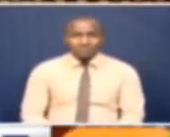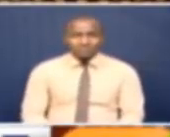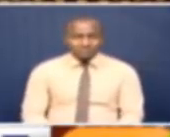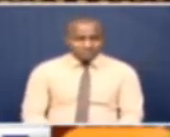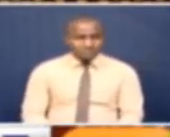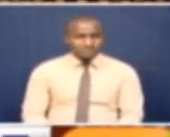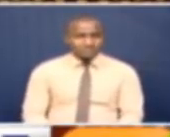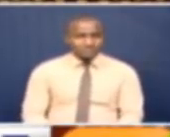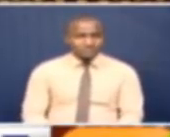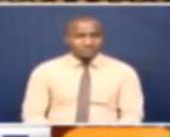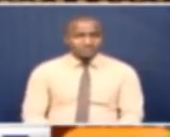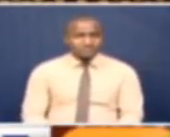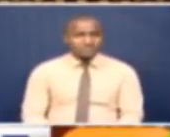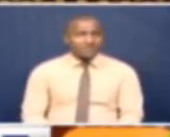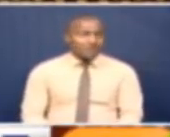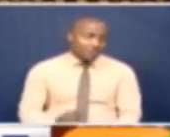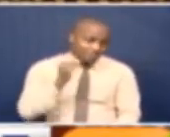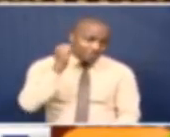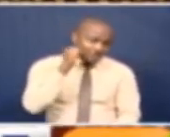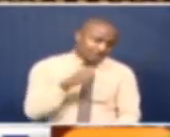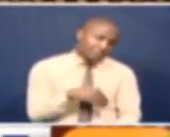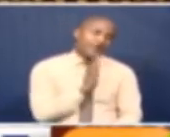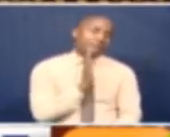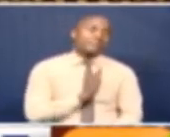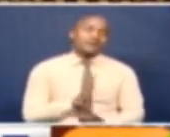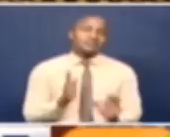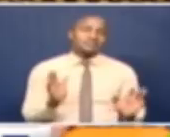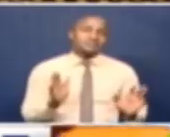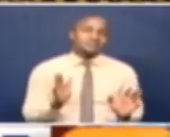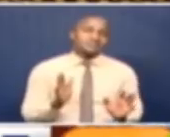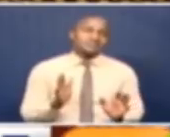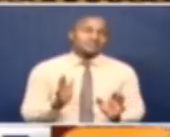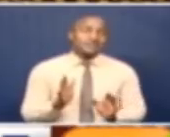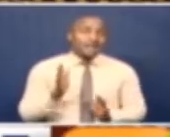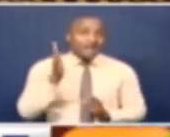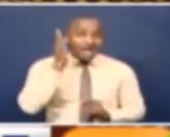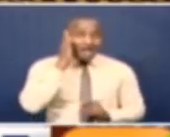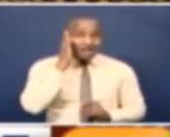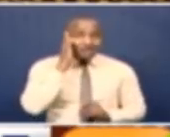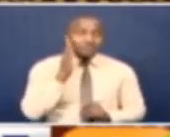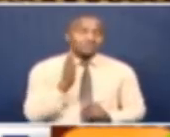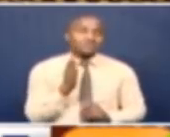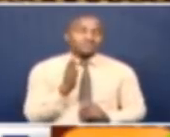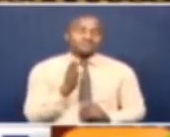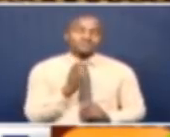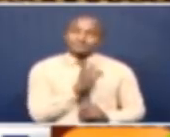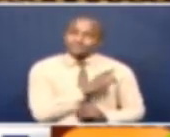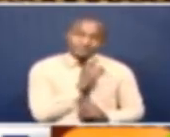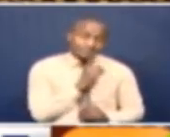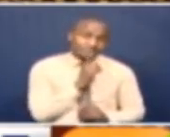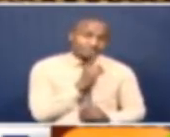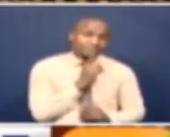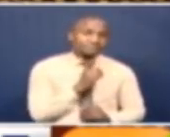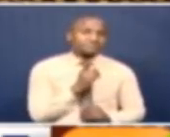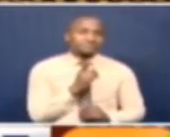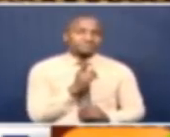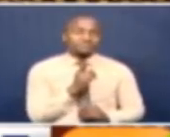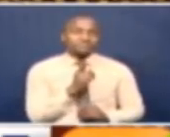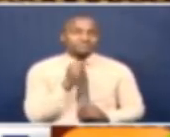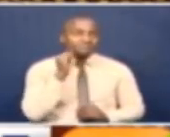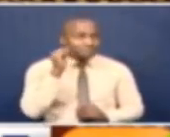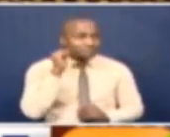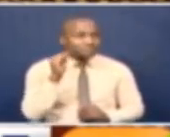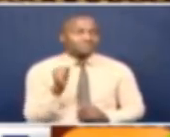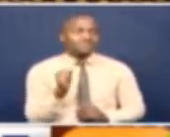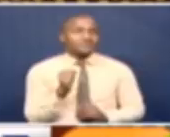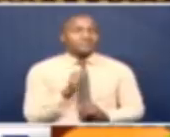It's convenient politically. I'm a politician. I know what it means when you say that thing to an audience that is watching you. Number